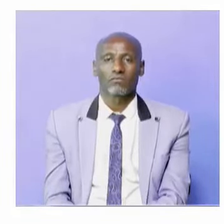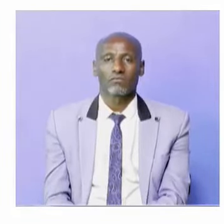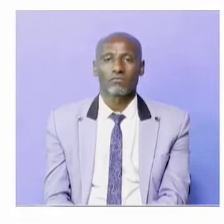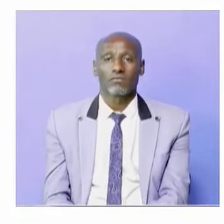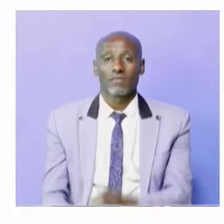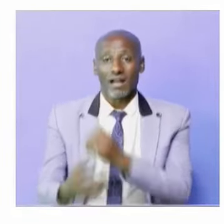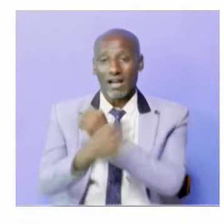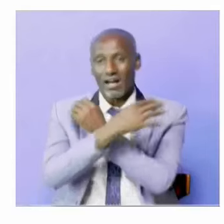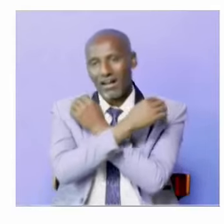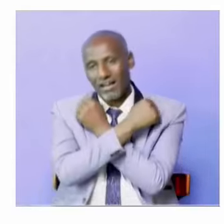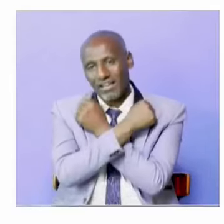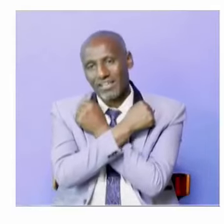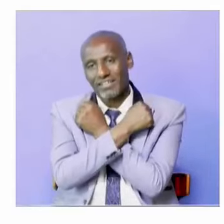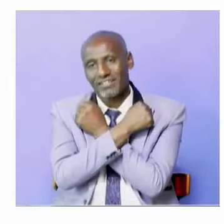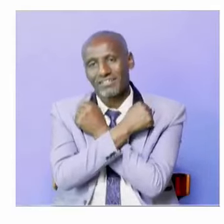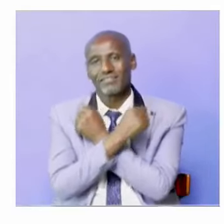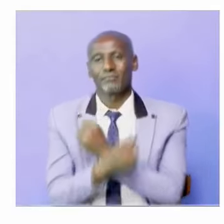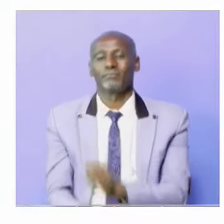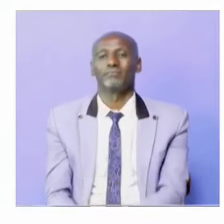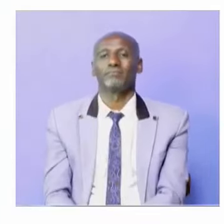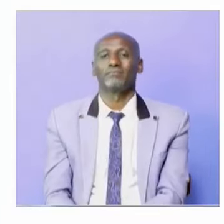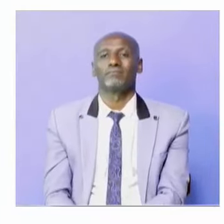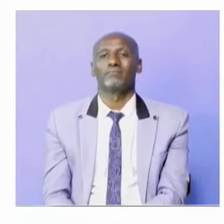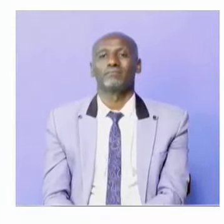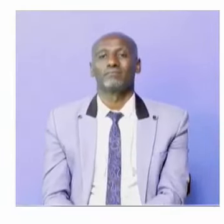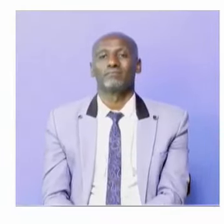Hugging. Hugging, yeah?